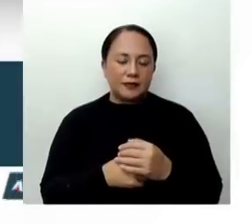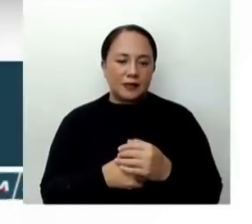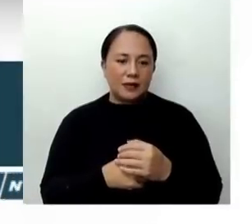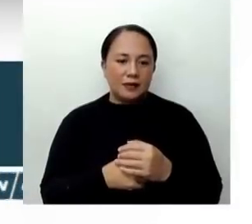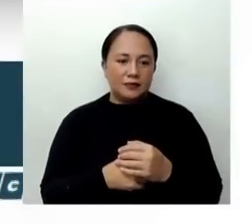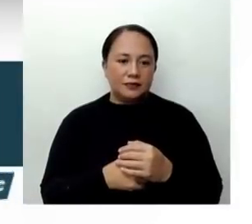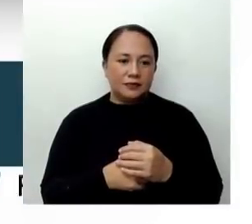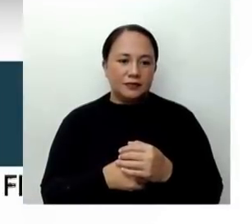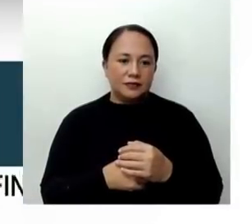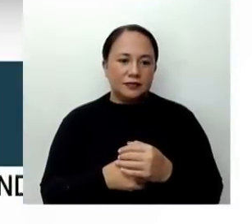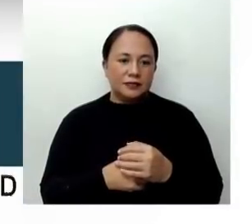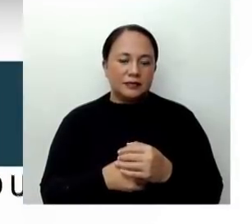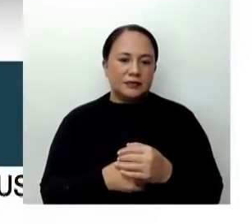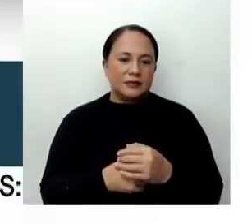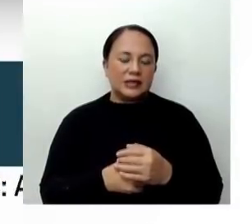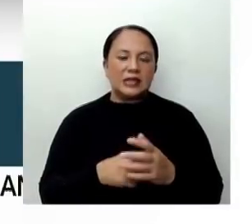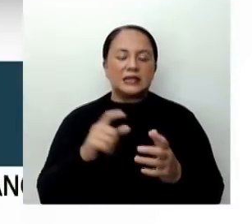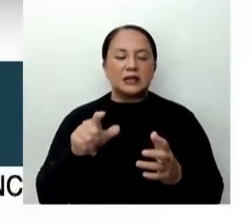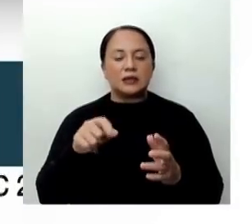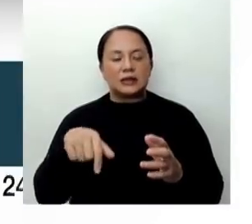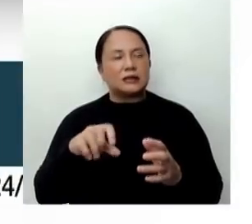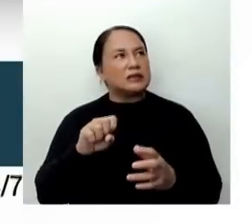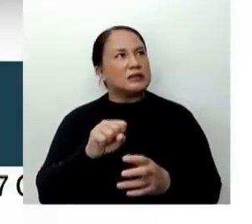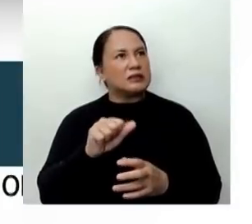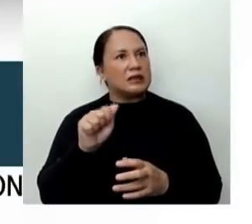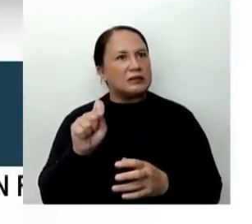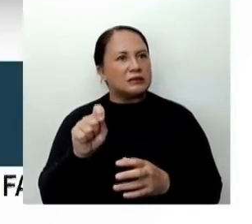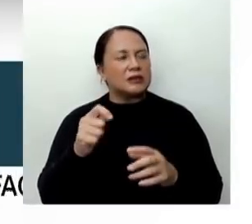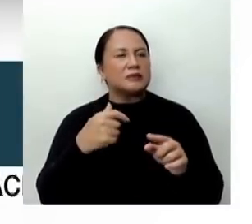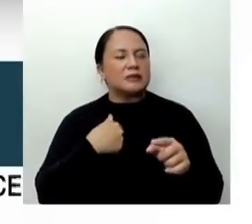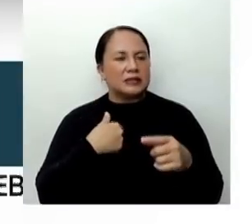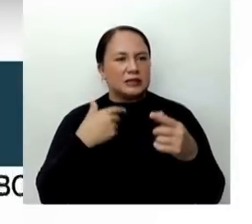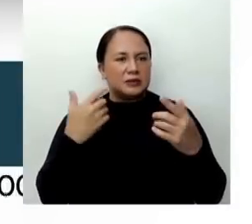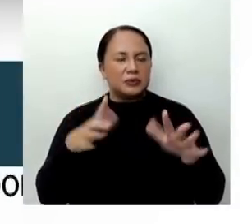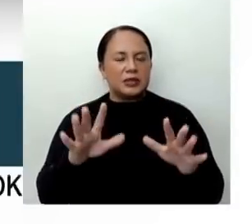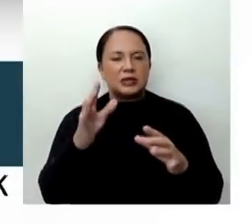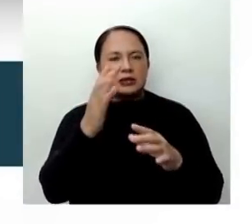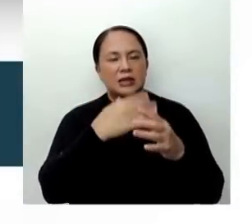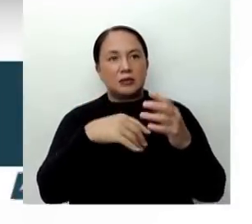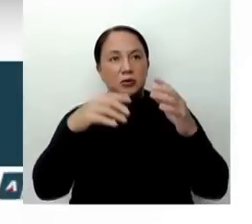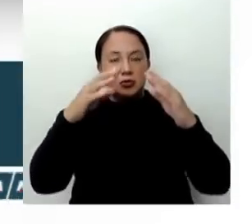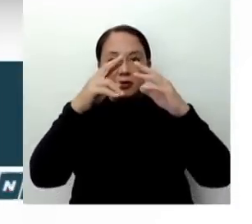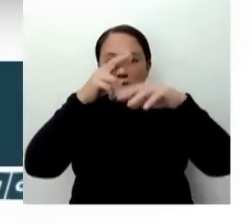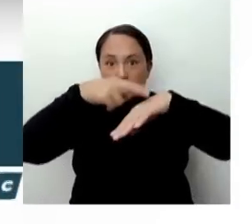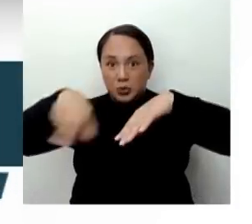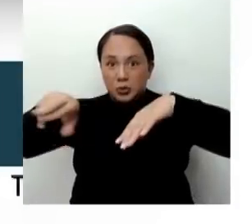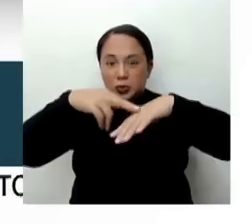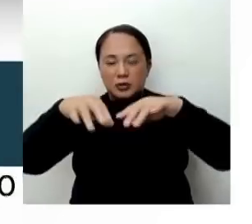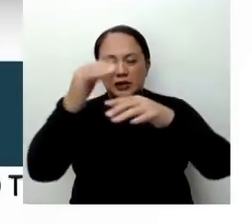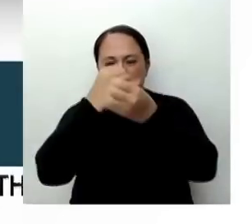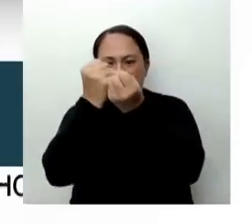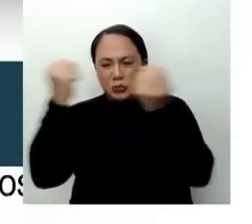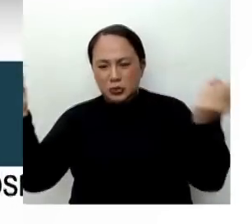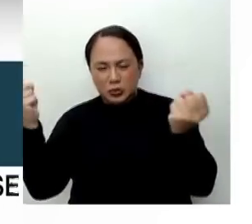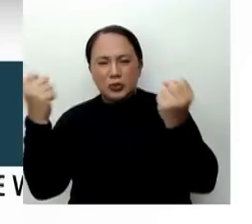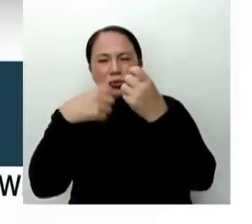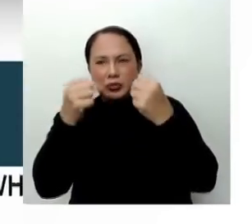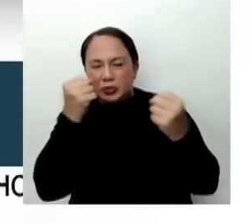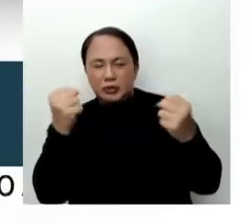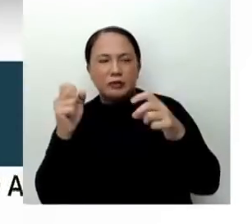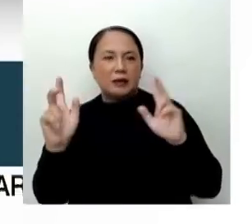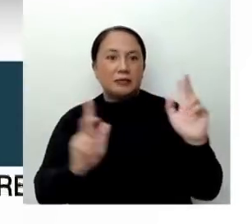Nung Friday pa or nung Sabado, nagbandilo na talian yung mga bubong at mga bahay ng ating mga constituent, yung